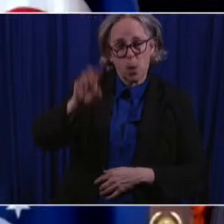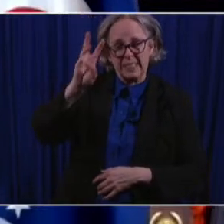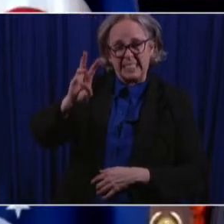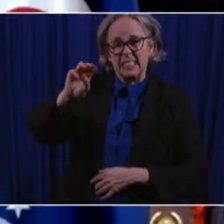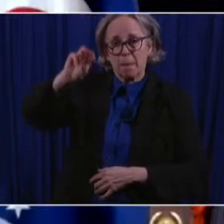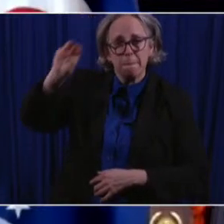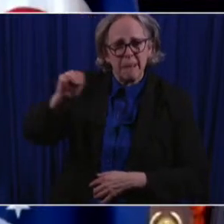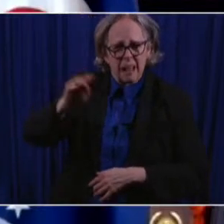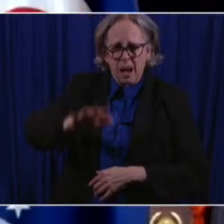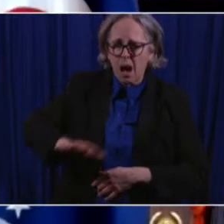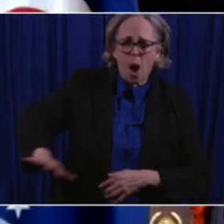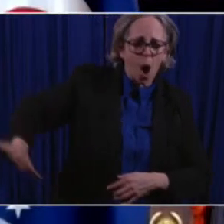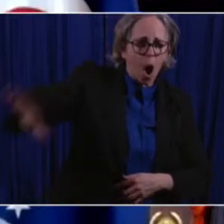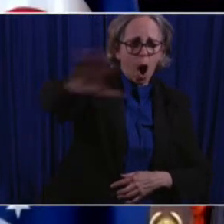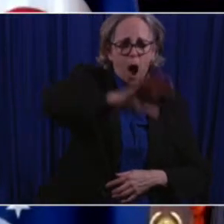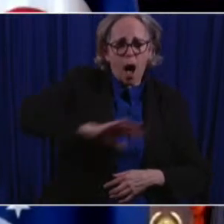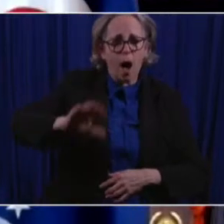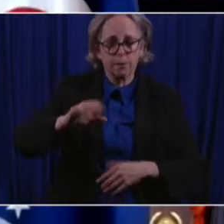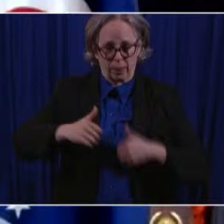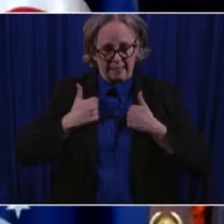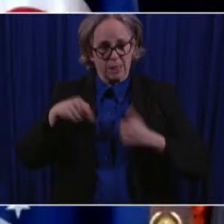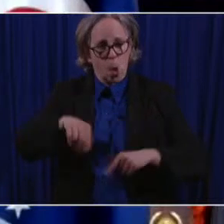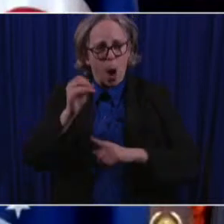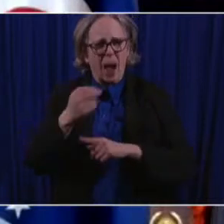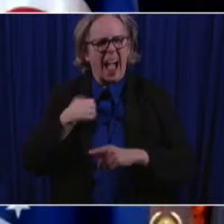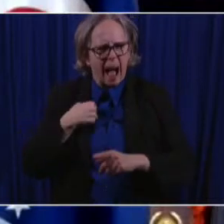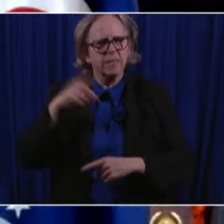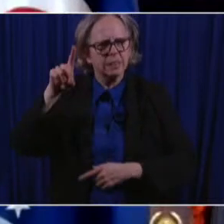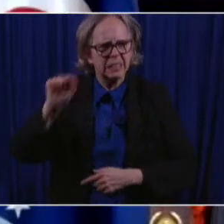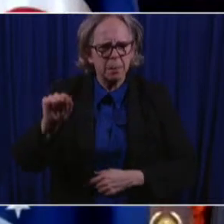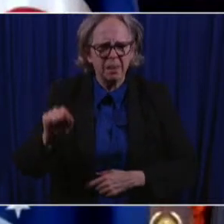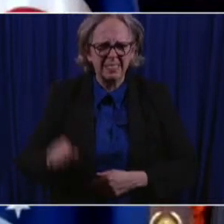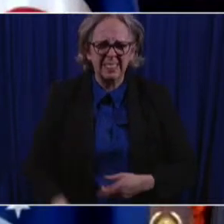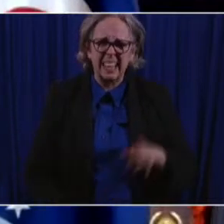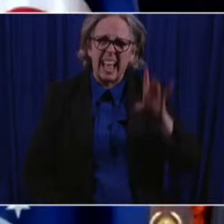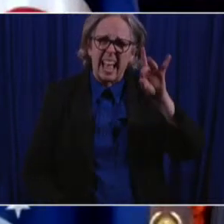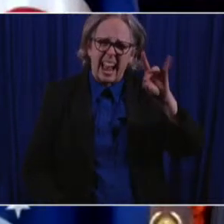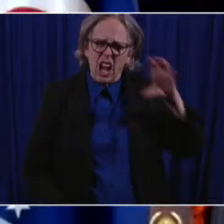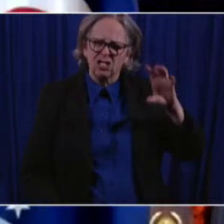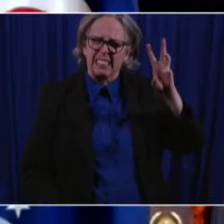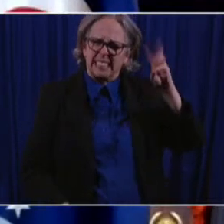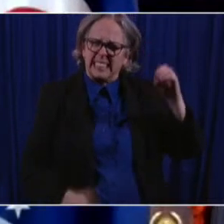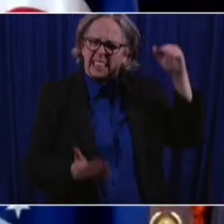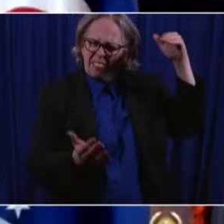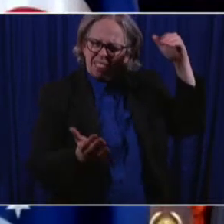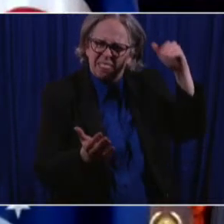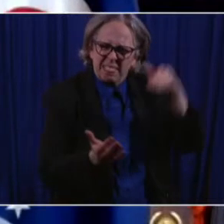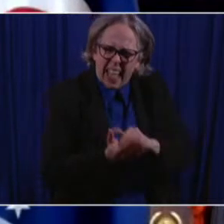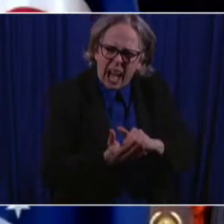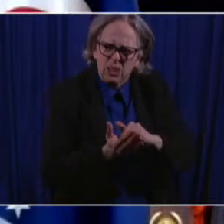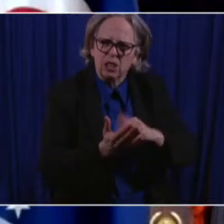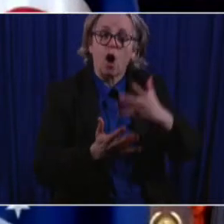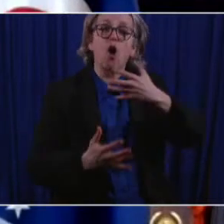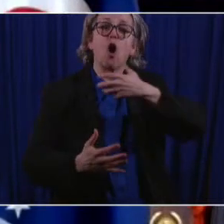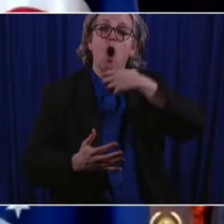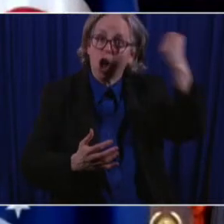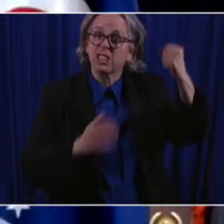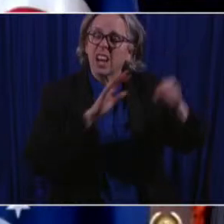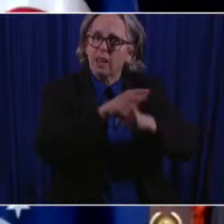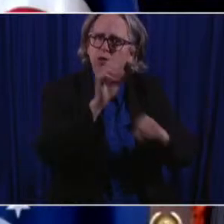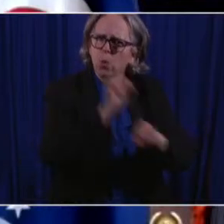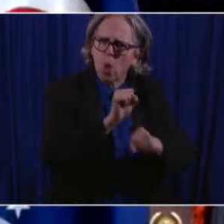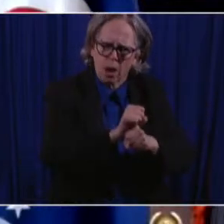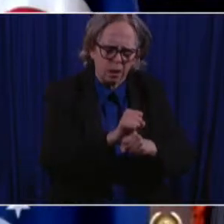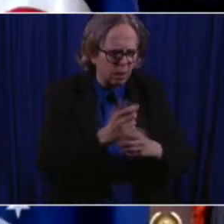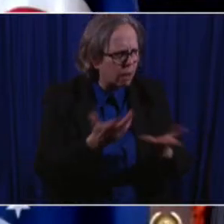nearly 860,000 of those are of working age. And there can be a variety of disabilities that